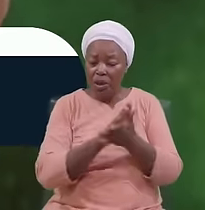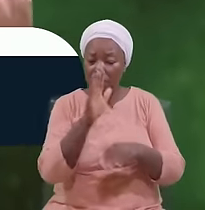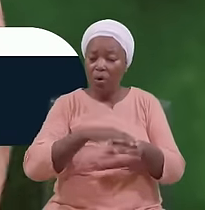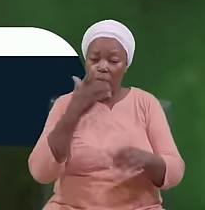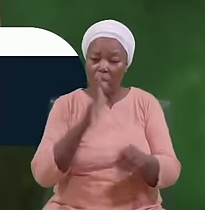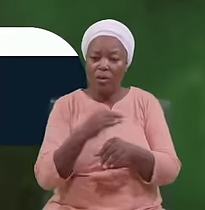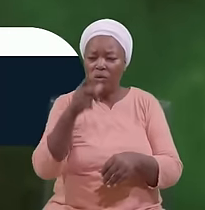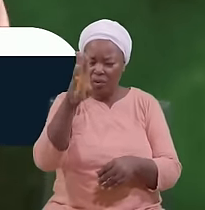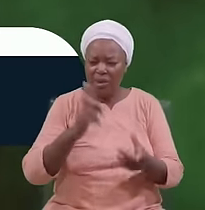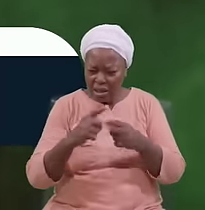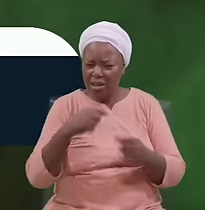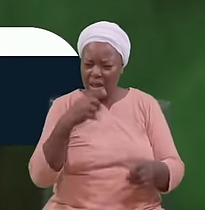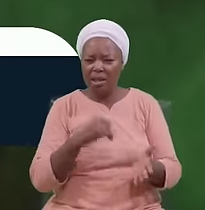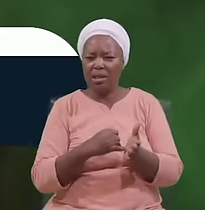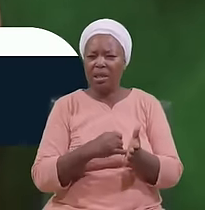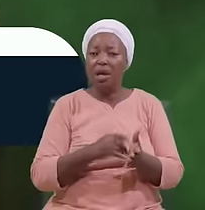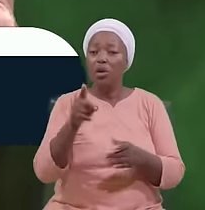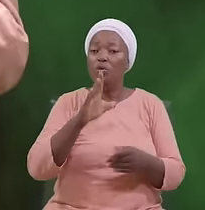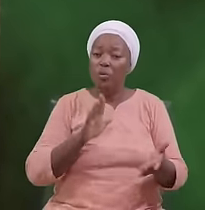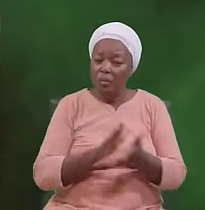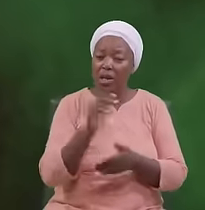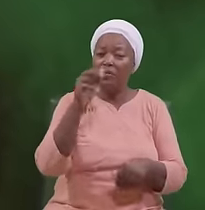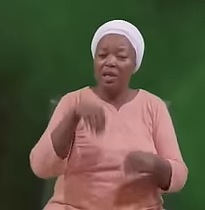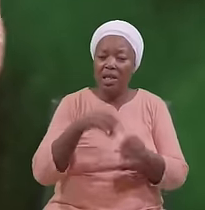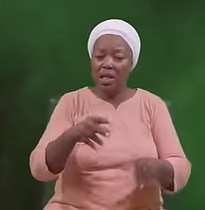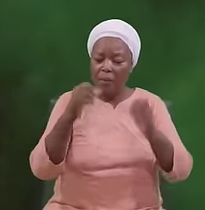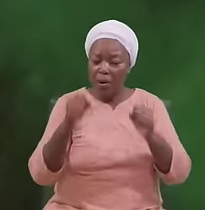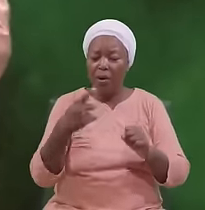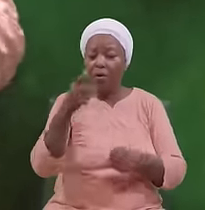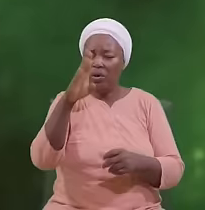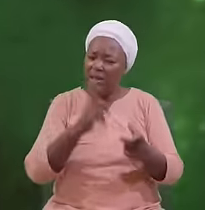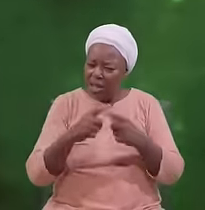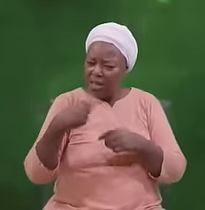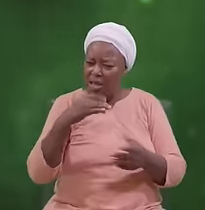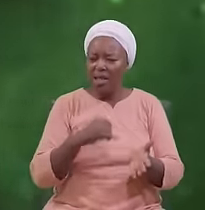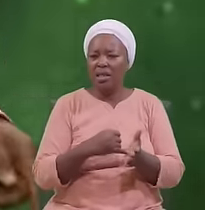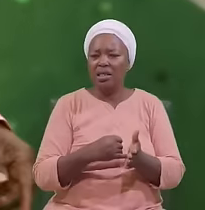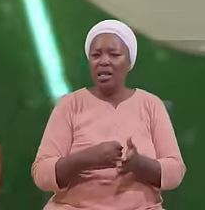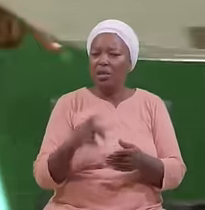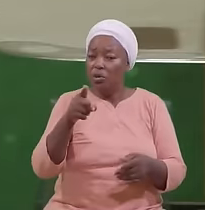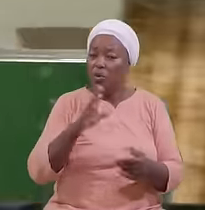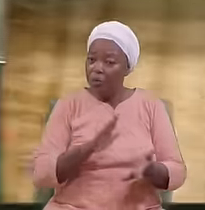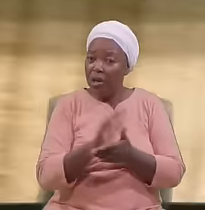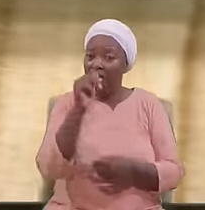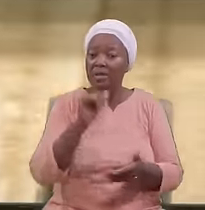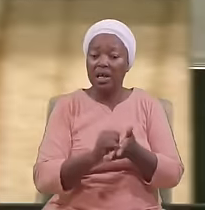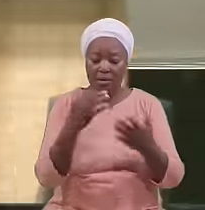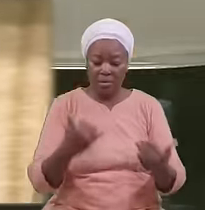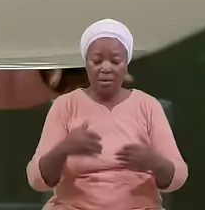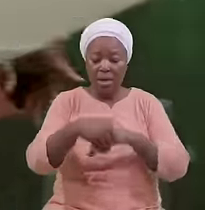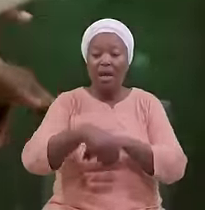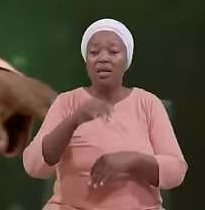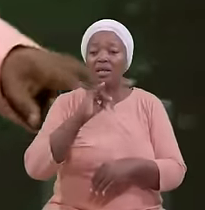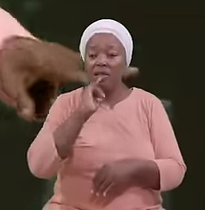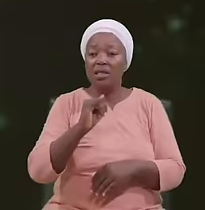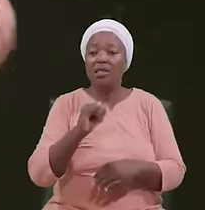of God, say so. You believe in the power of God, say so. You believe that tonight with you in